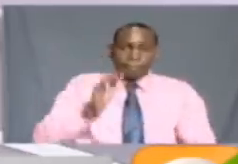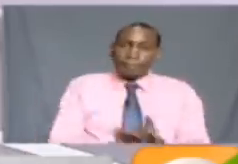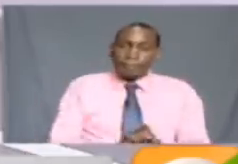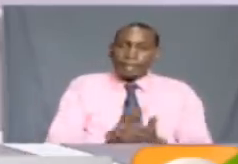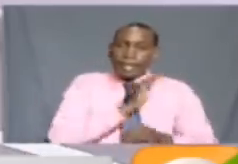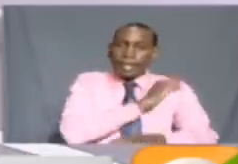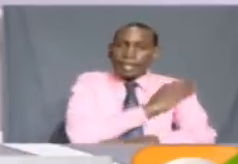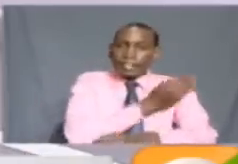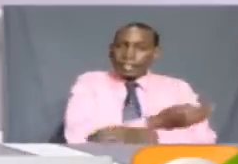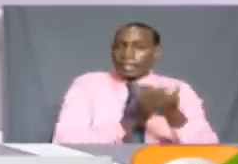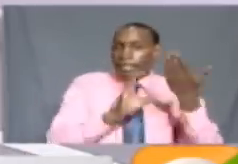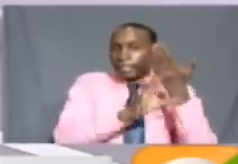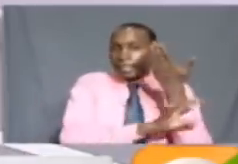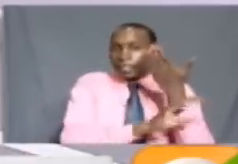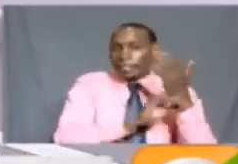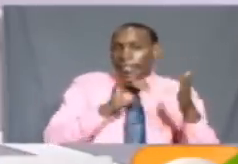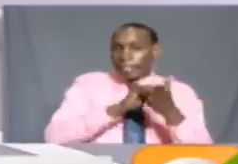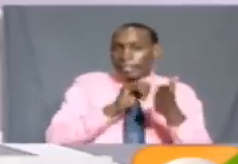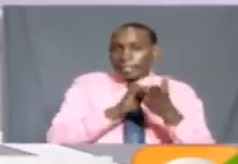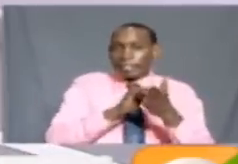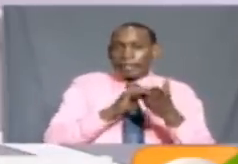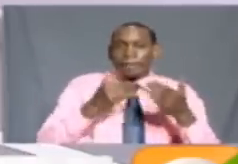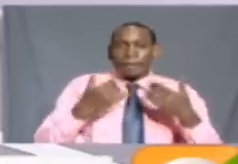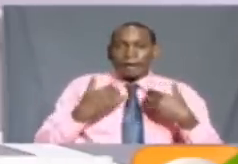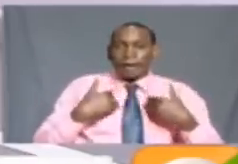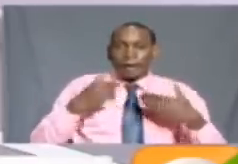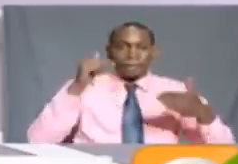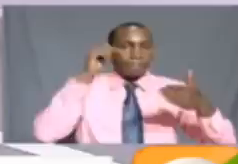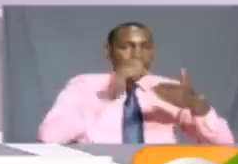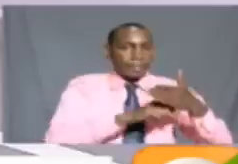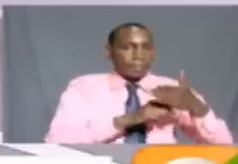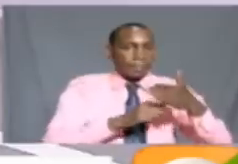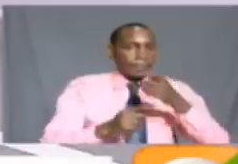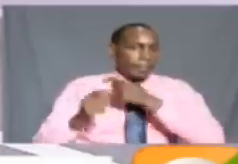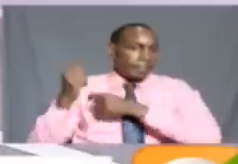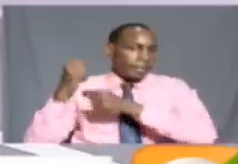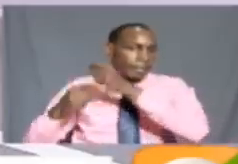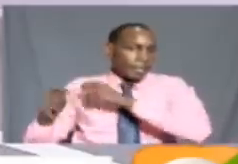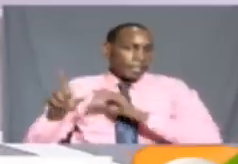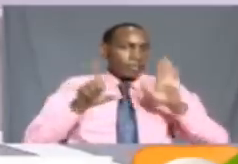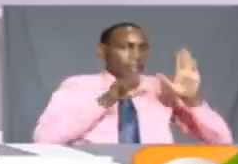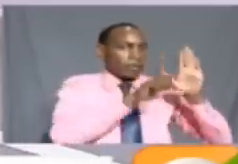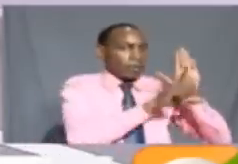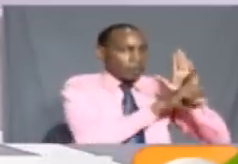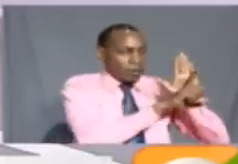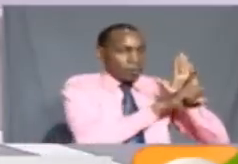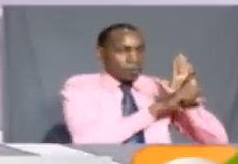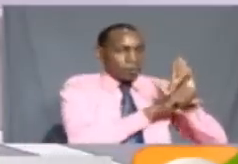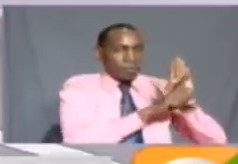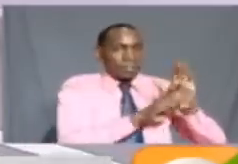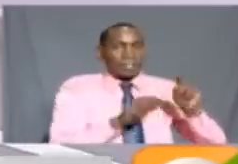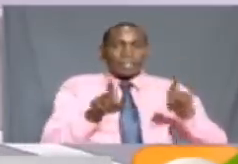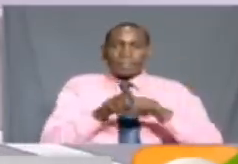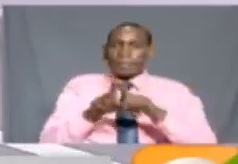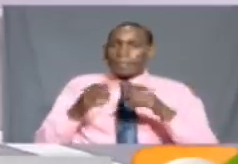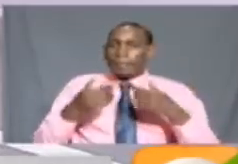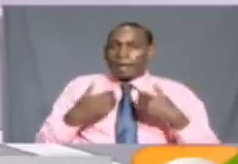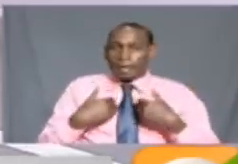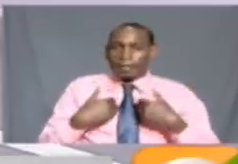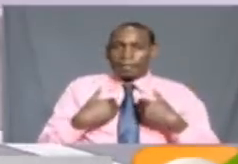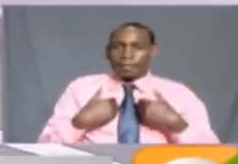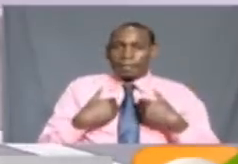Nigeria is a country that has deep customary law entrenched into it, and even they have